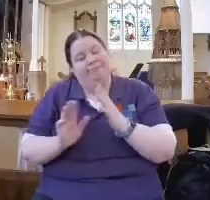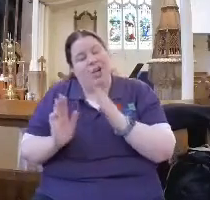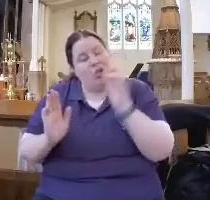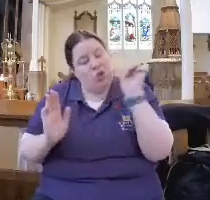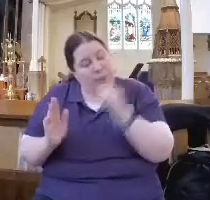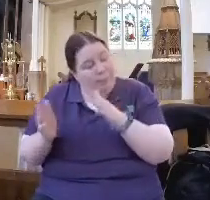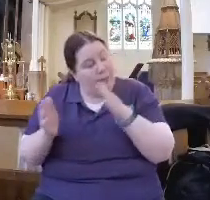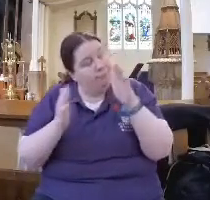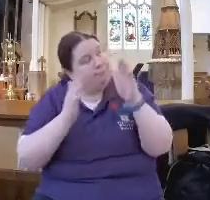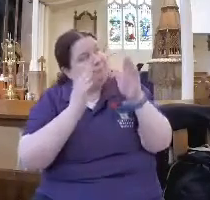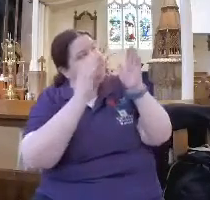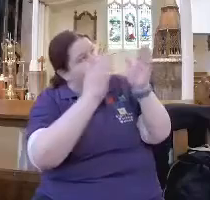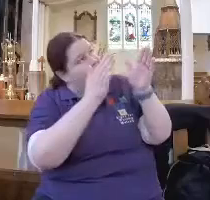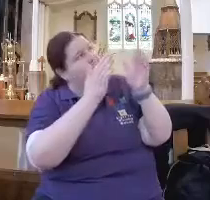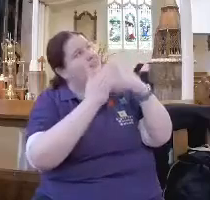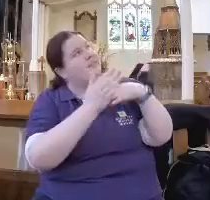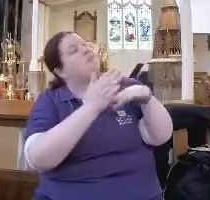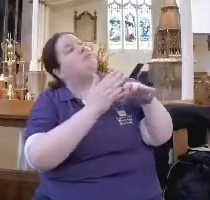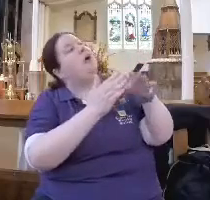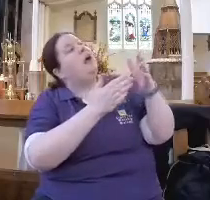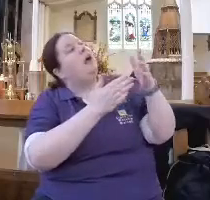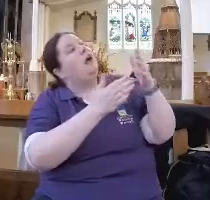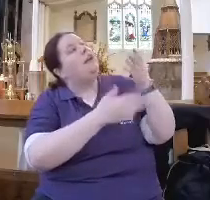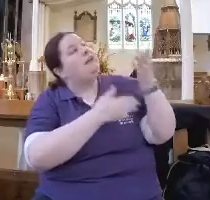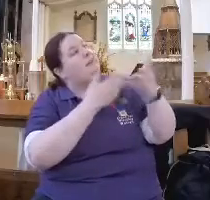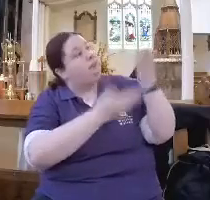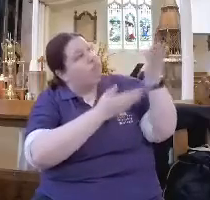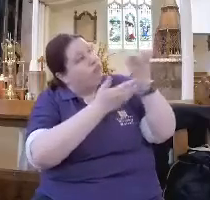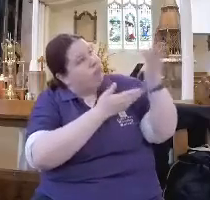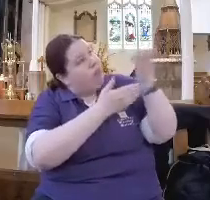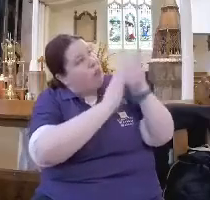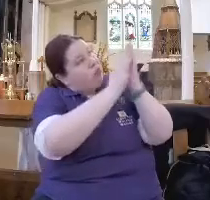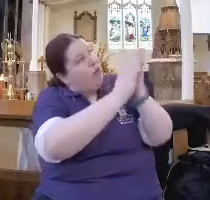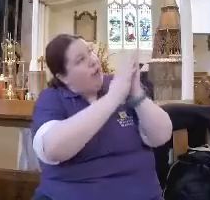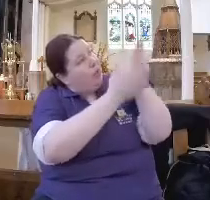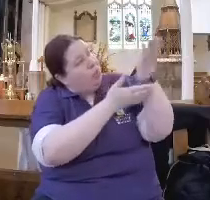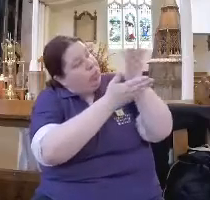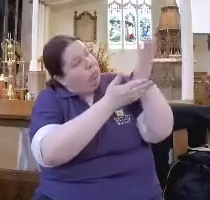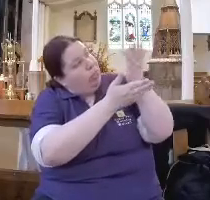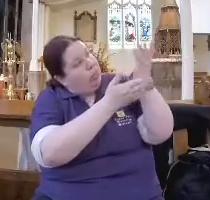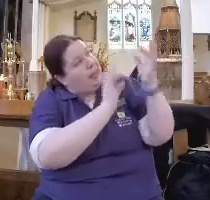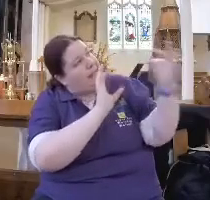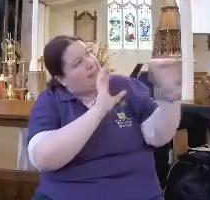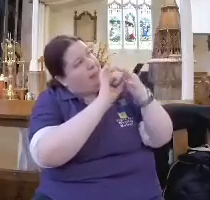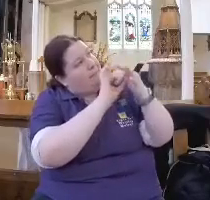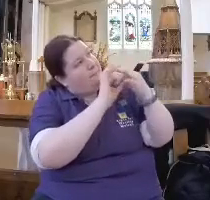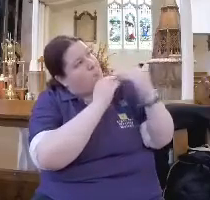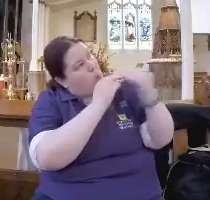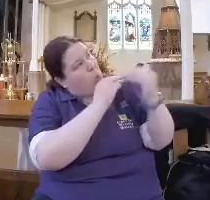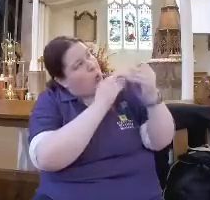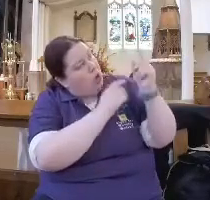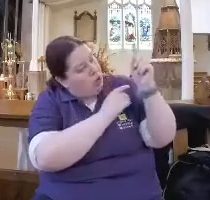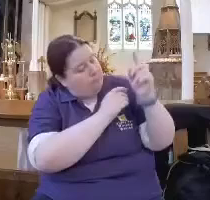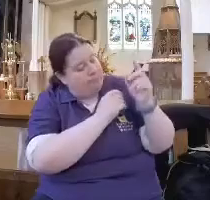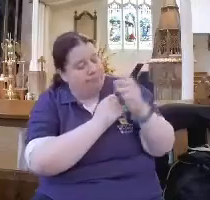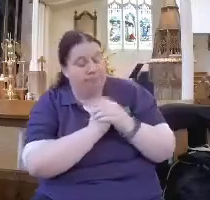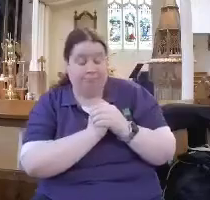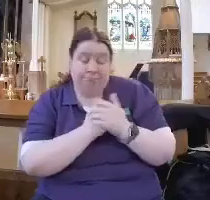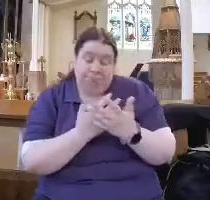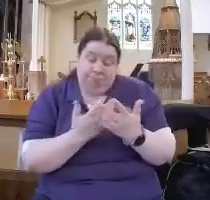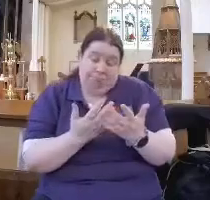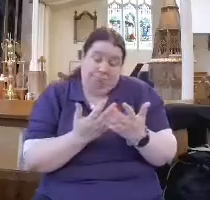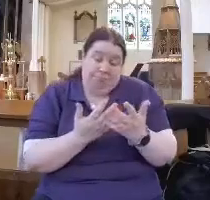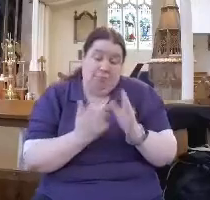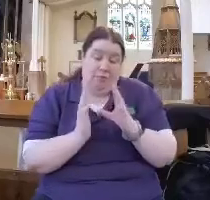when really we should be saying, let's try and reconnect with God again? I mean, after all, for